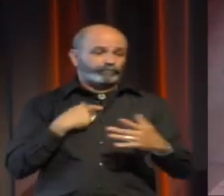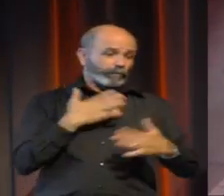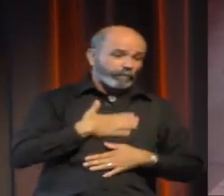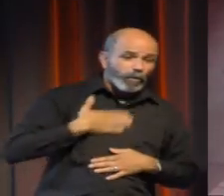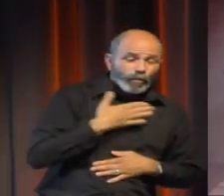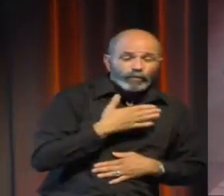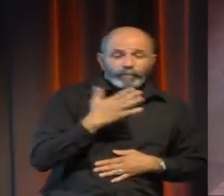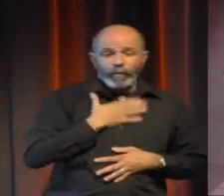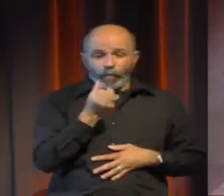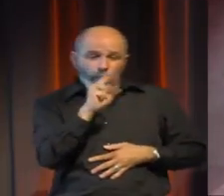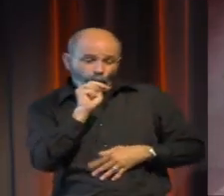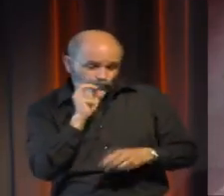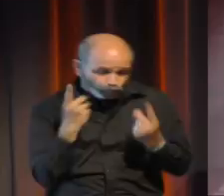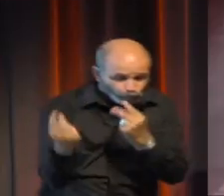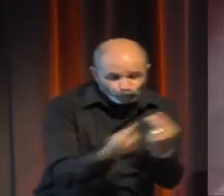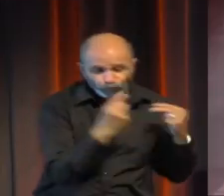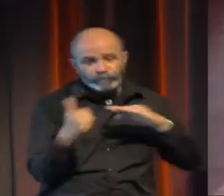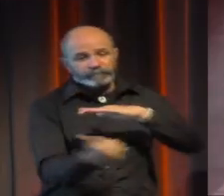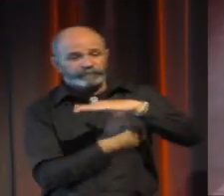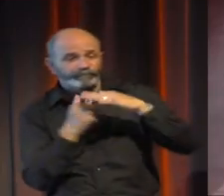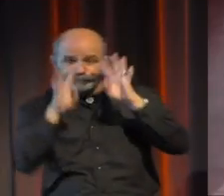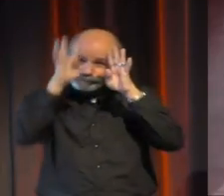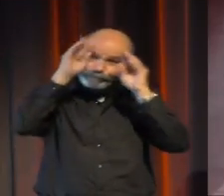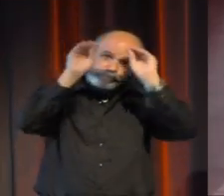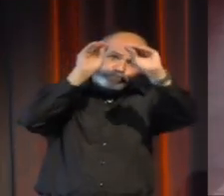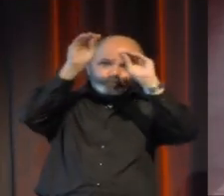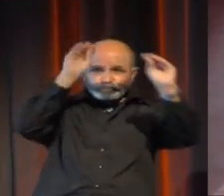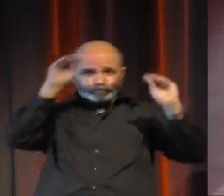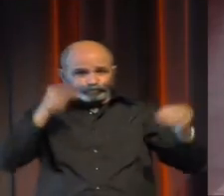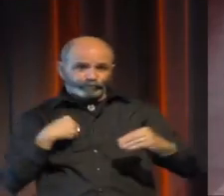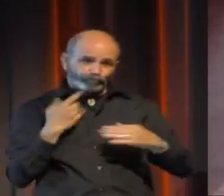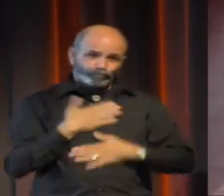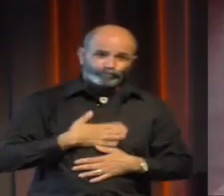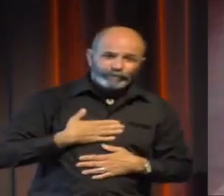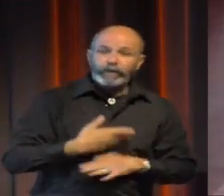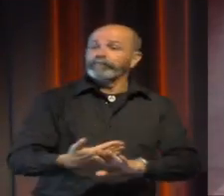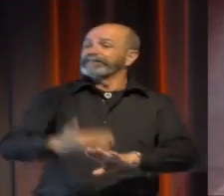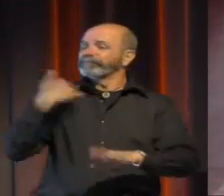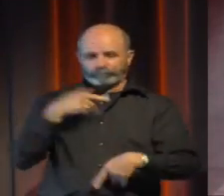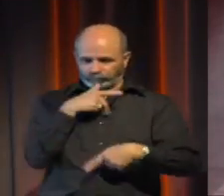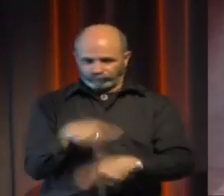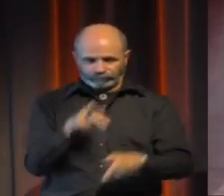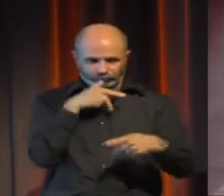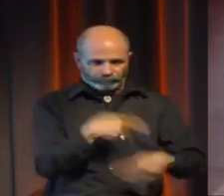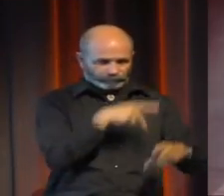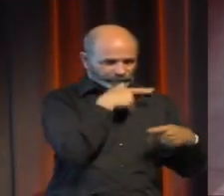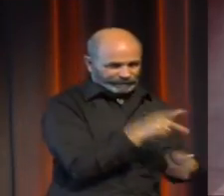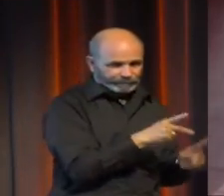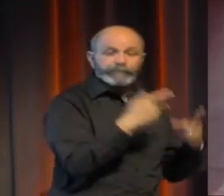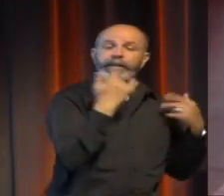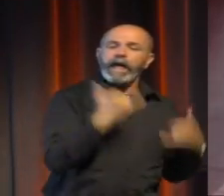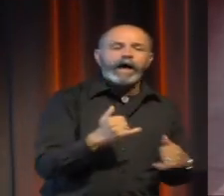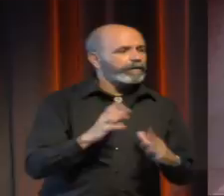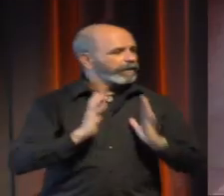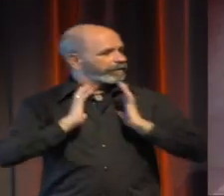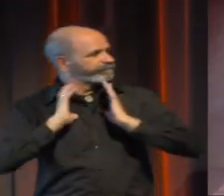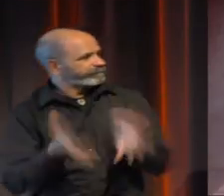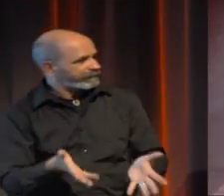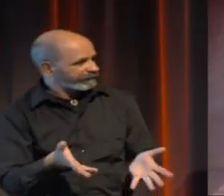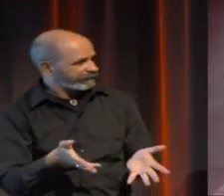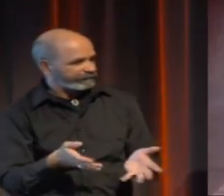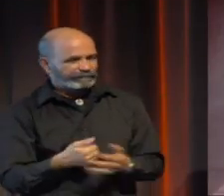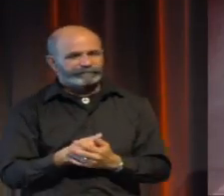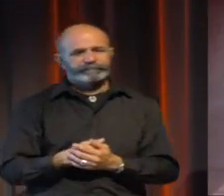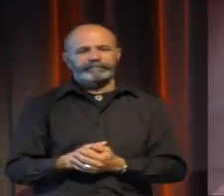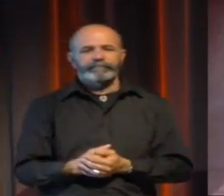frowned upon in the past, or thought to be impractical. But when you take a look at youth today, it's so much more